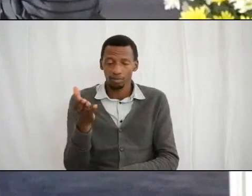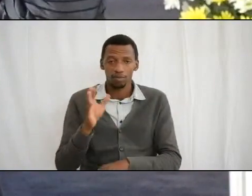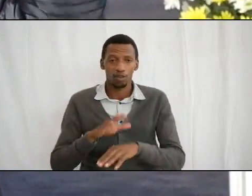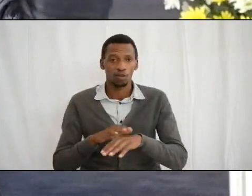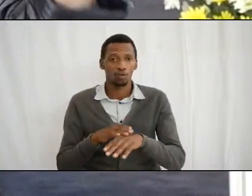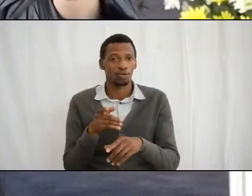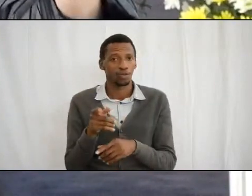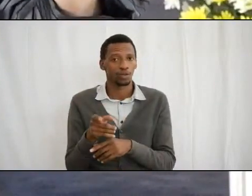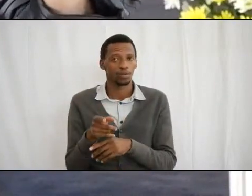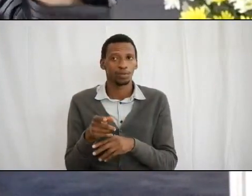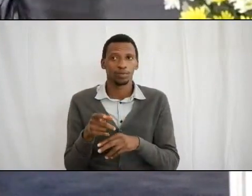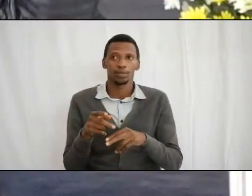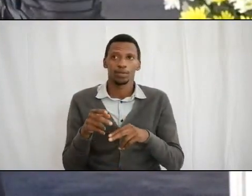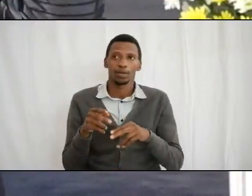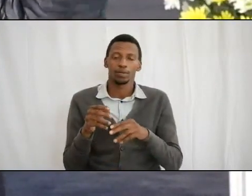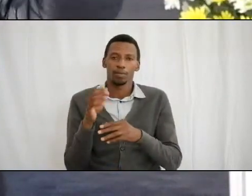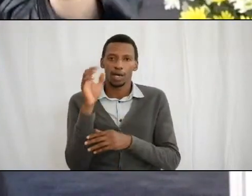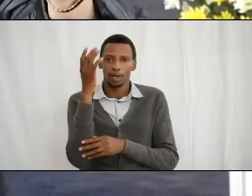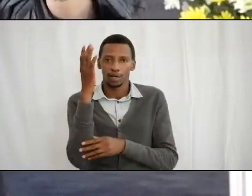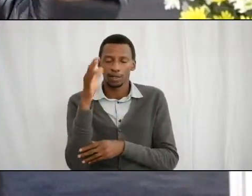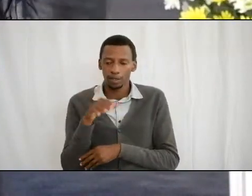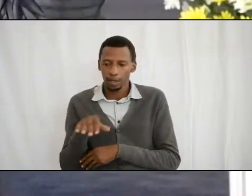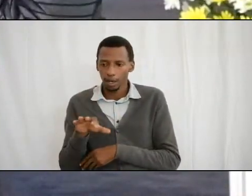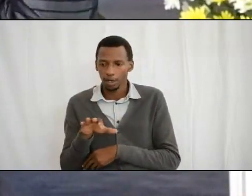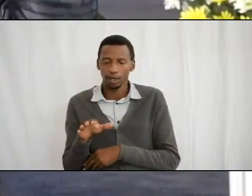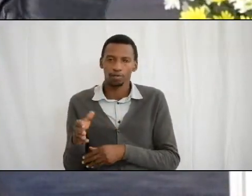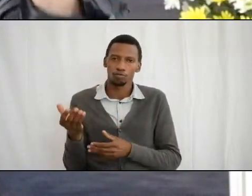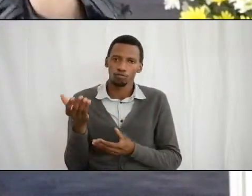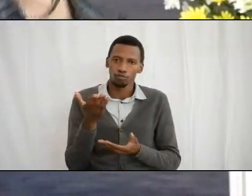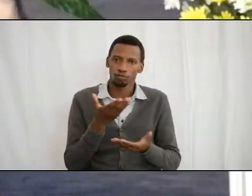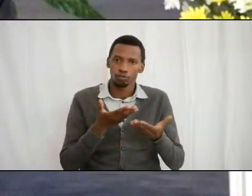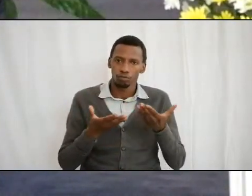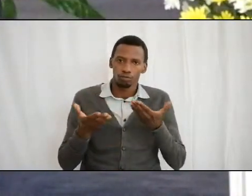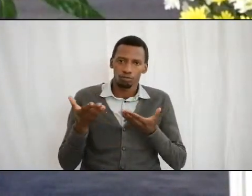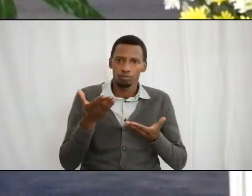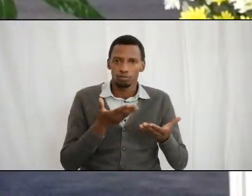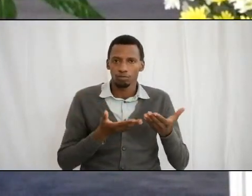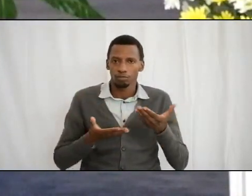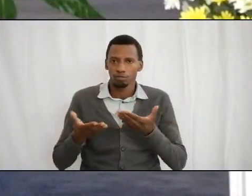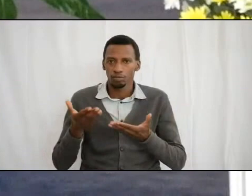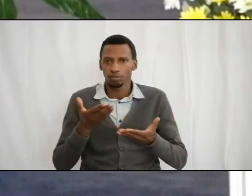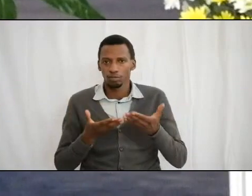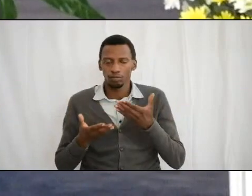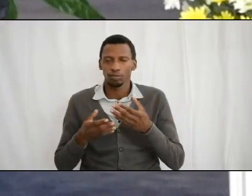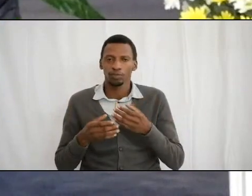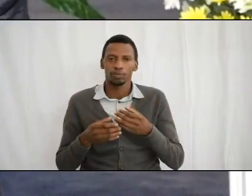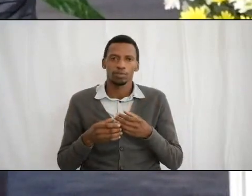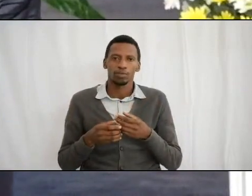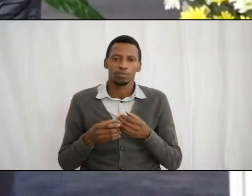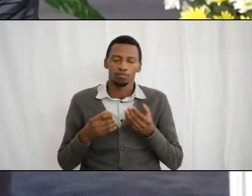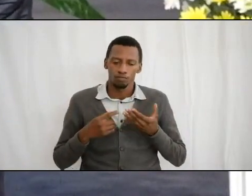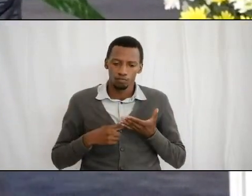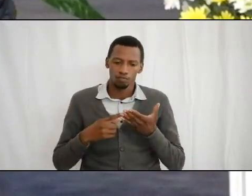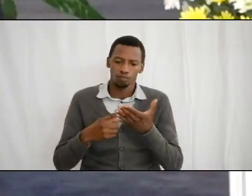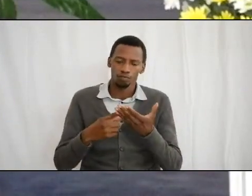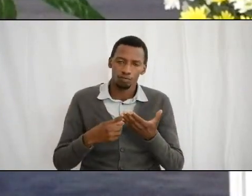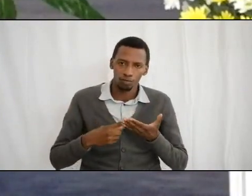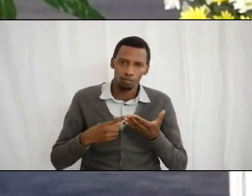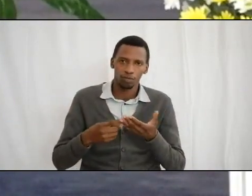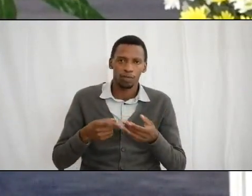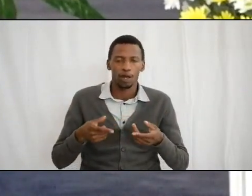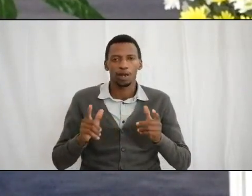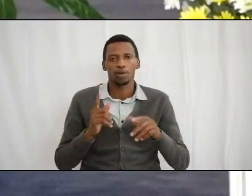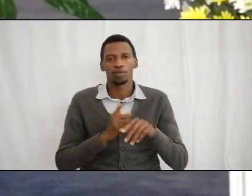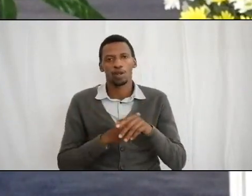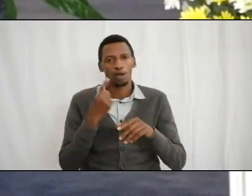this, sitting under the tree, consulting, doing what needs to be done. Give time, allow time